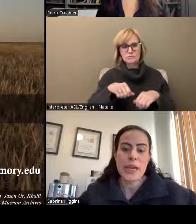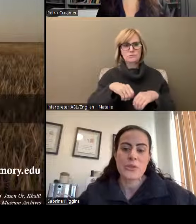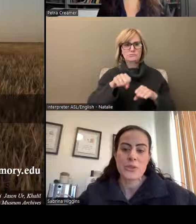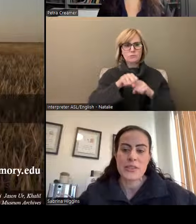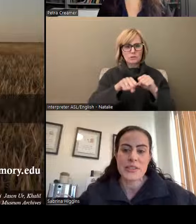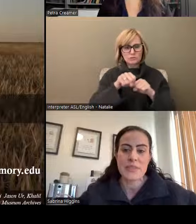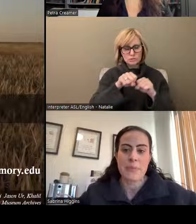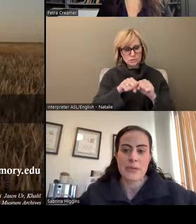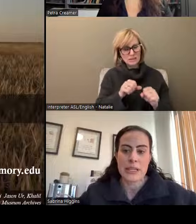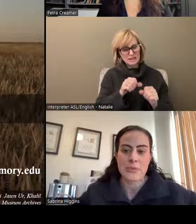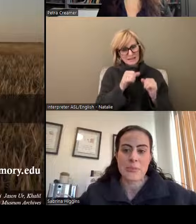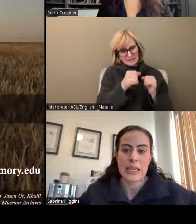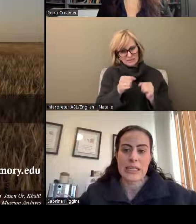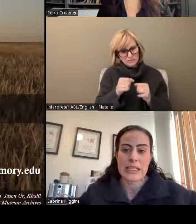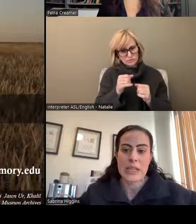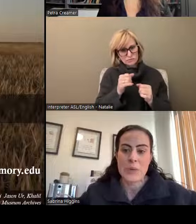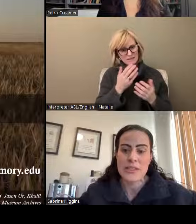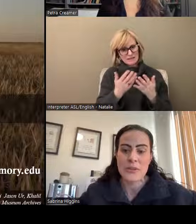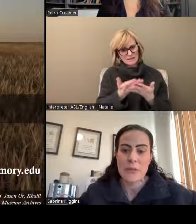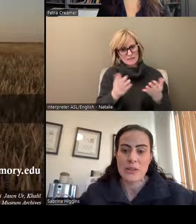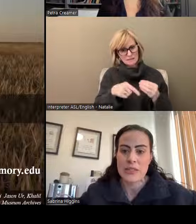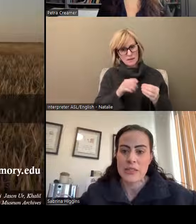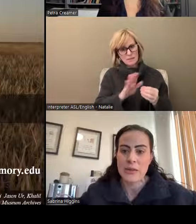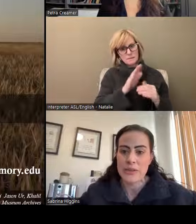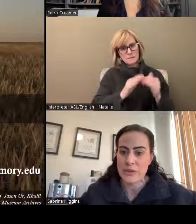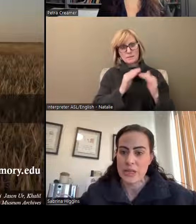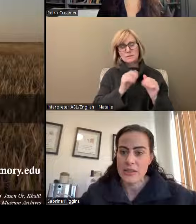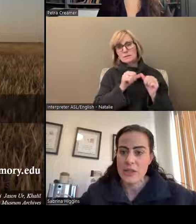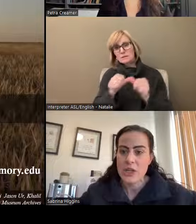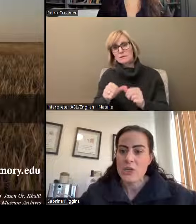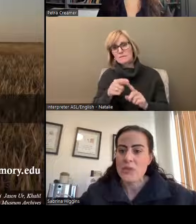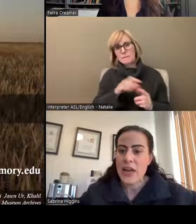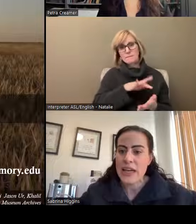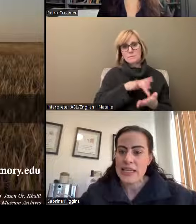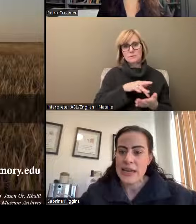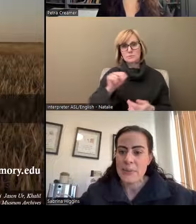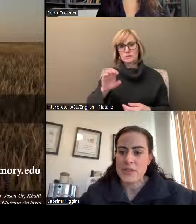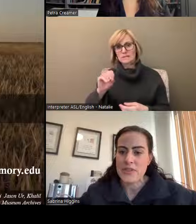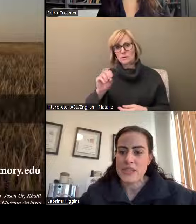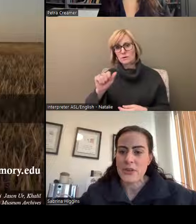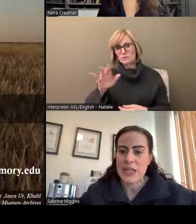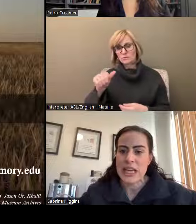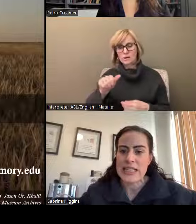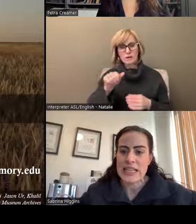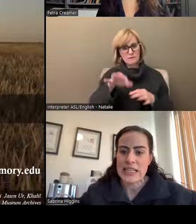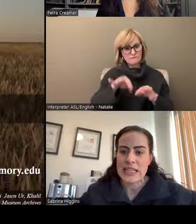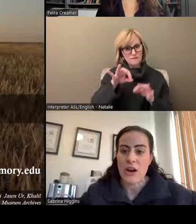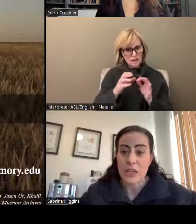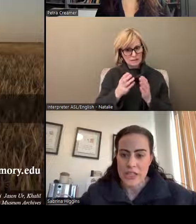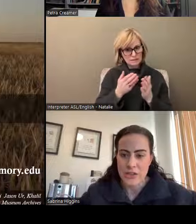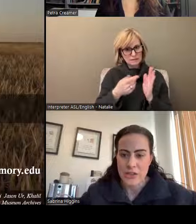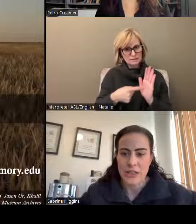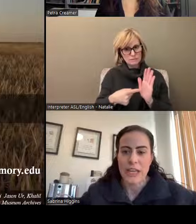individual characteristics of buildings remain continuous from Middle to Neo-Assyrian? Do we find examples of an Assyrian identity